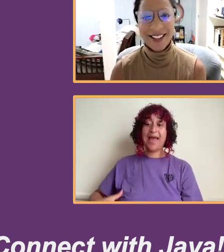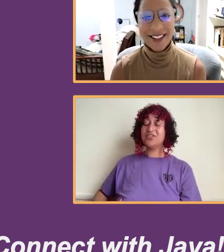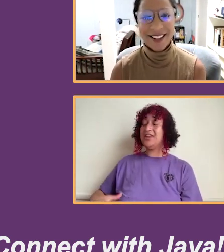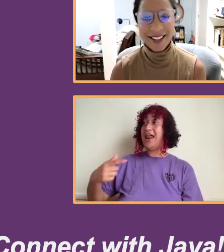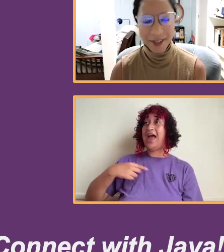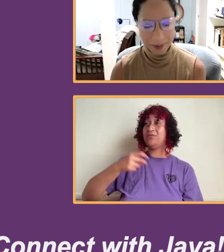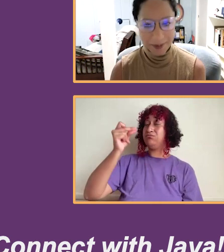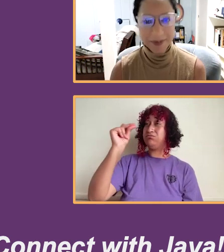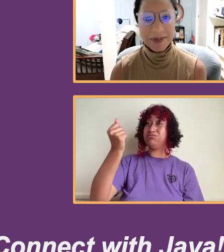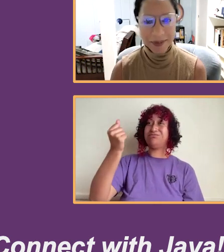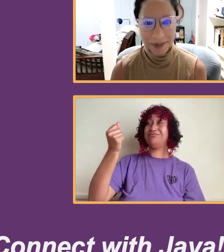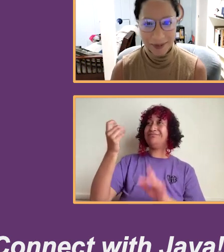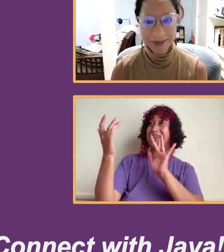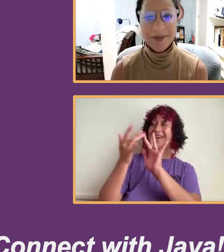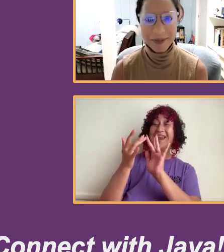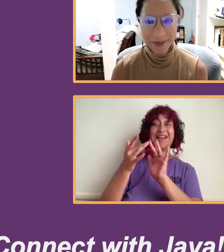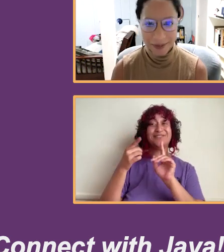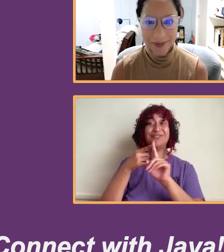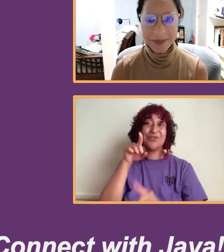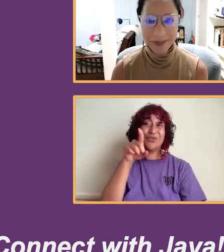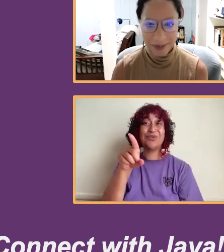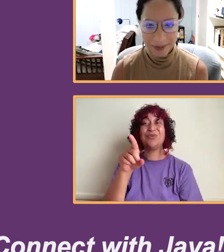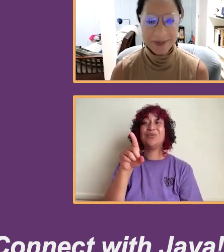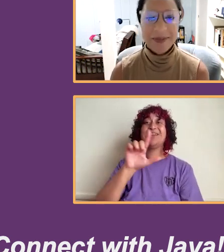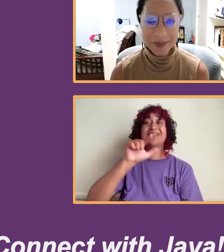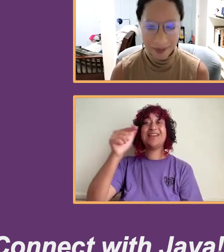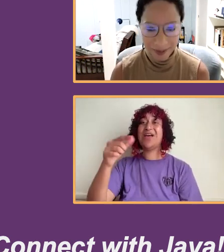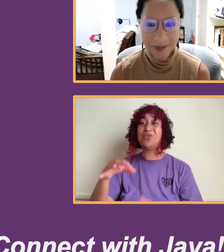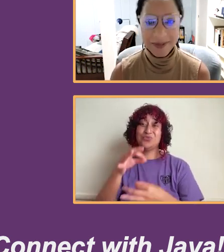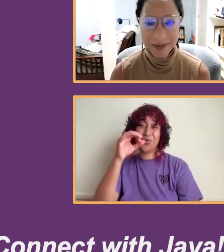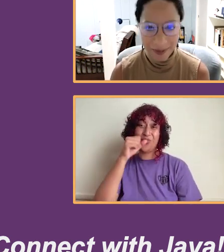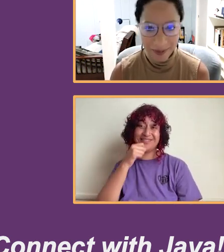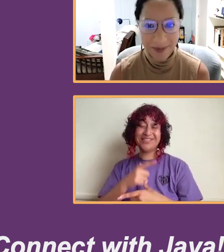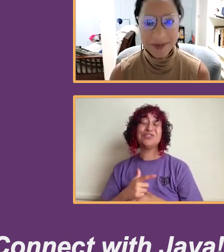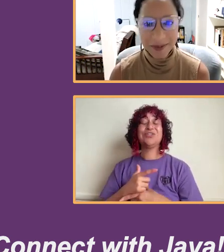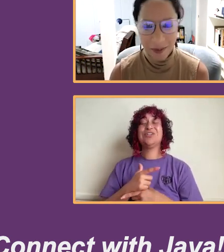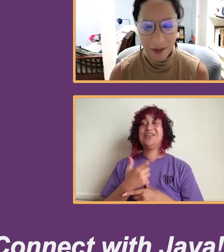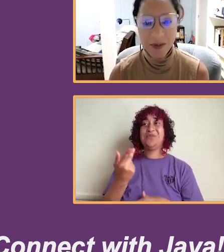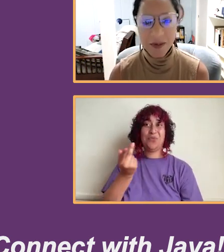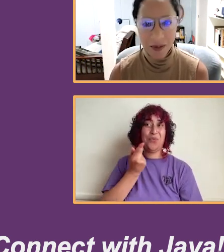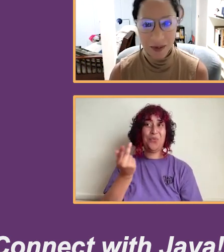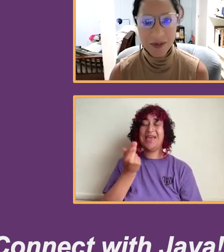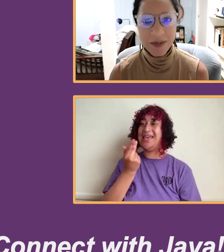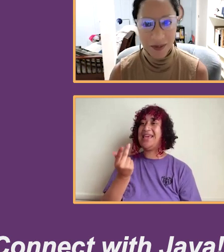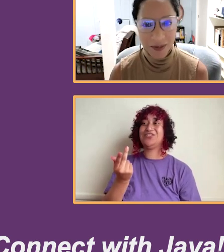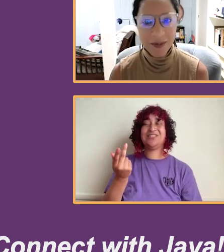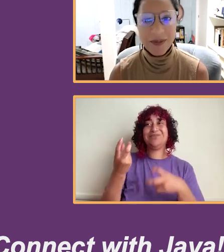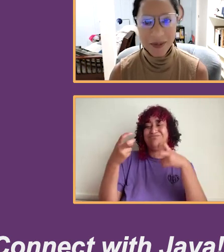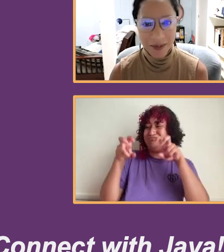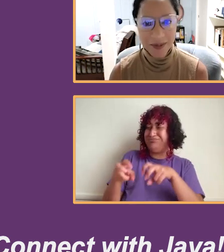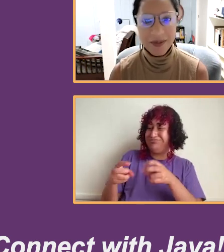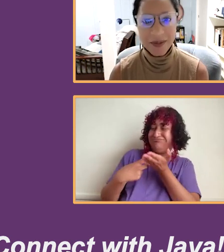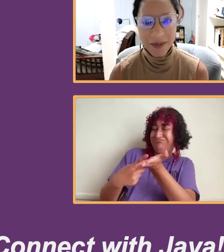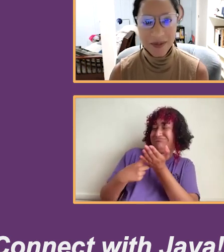a connection to you, Lindsay, as another soul sister. And we immediately got down to the business